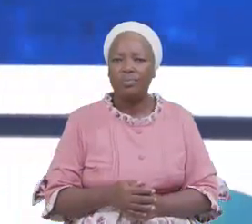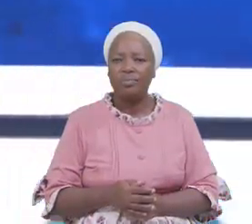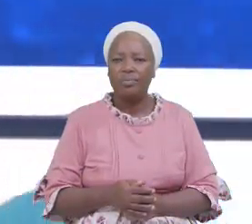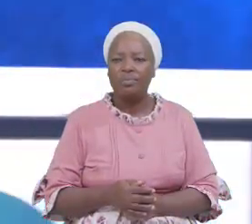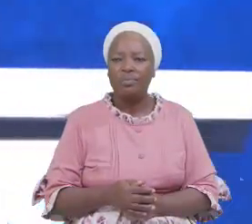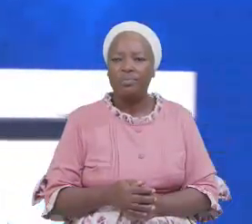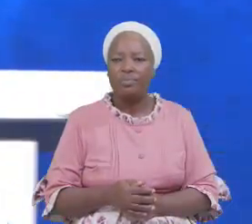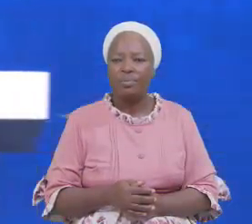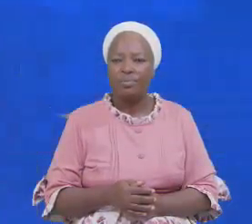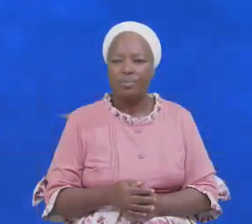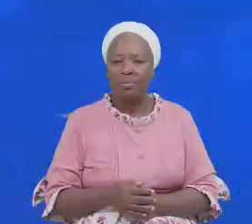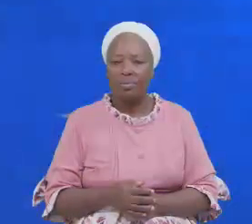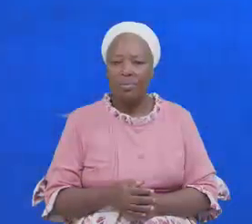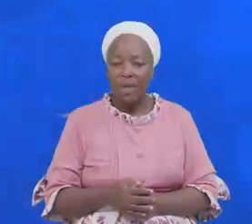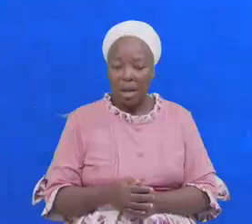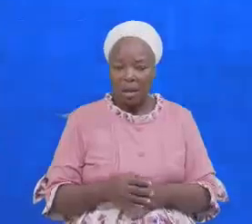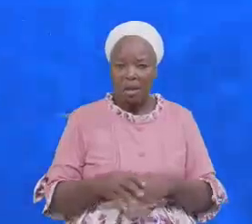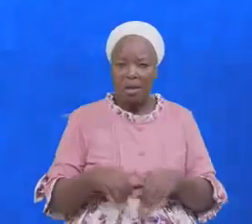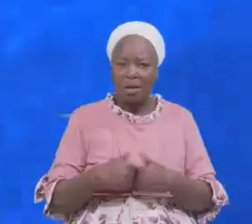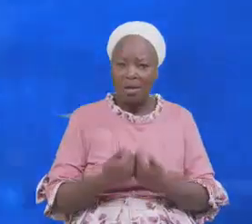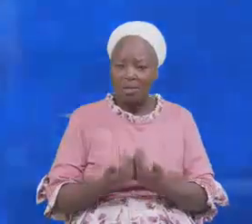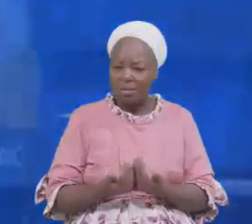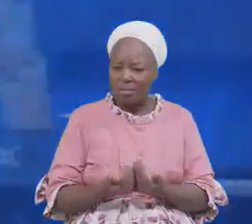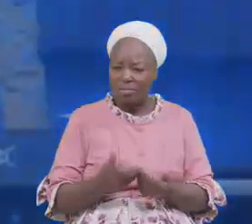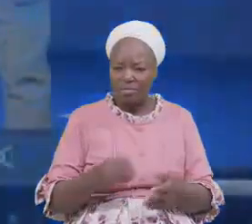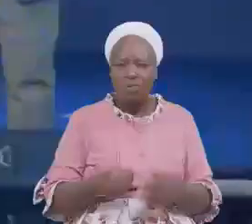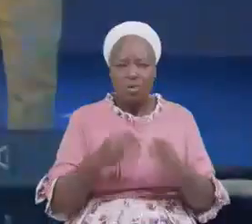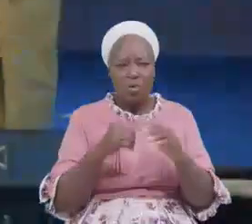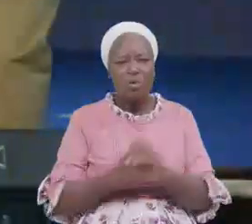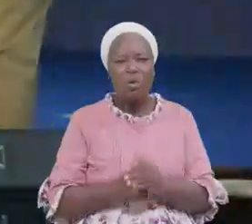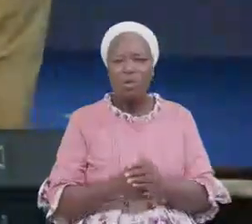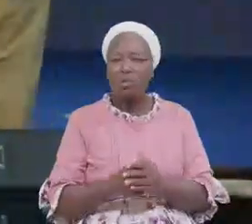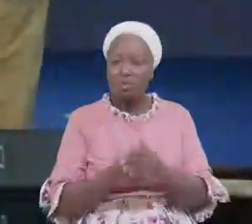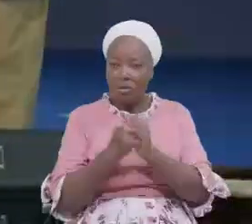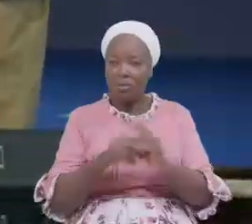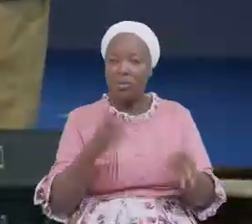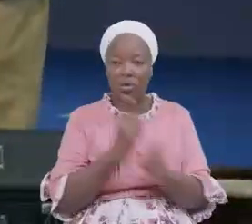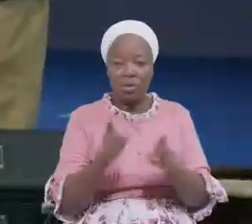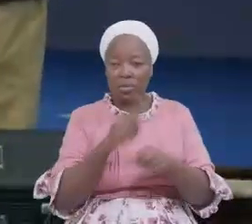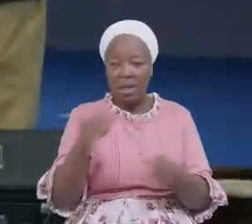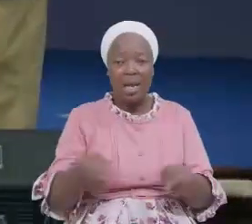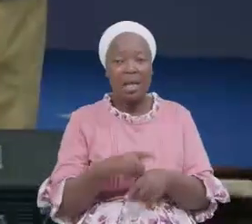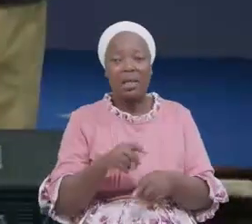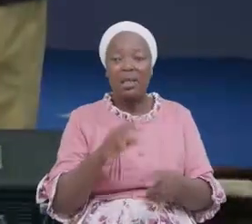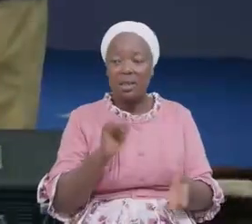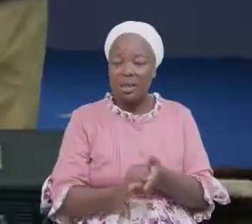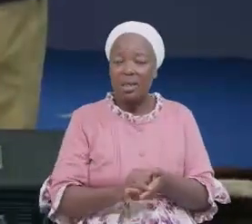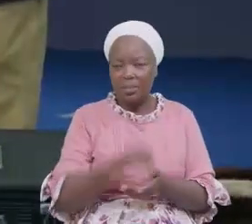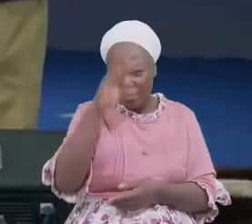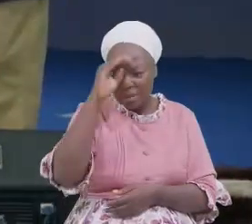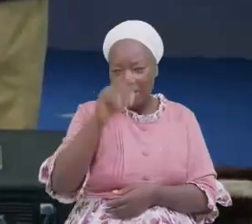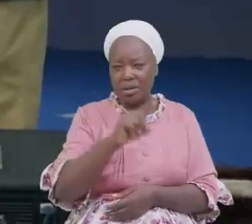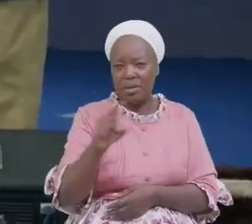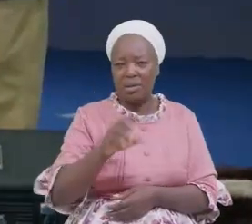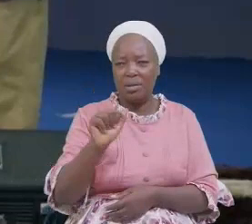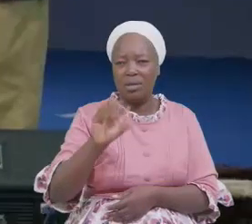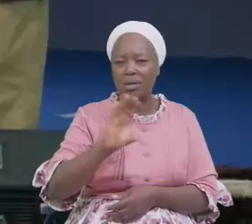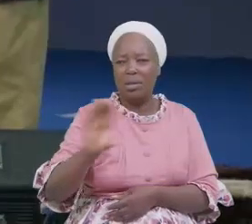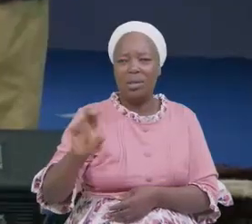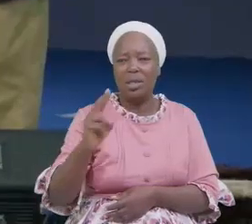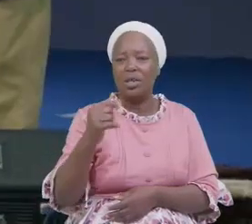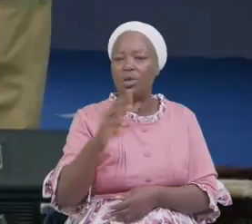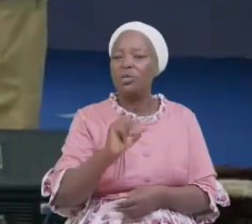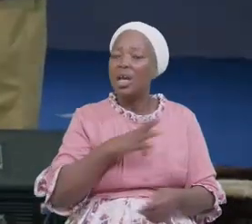How I wish everybody will be like Zacchaeus. And it says, and he made haste and came down and